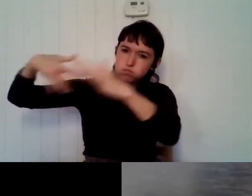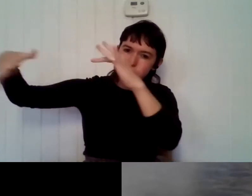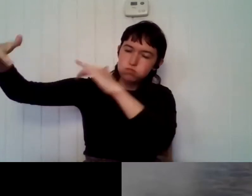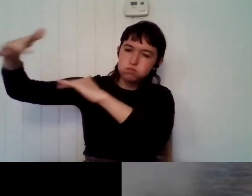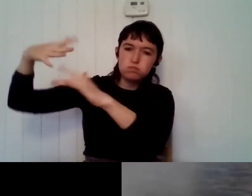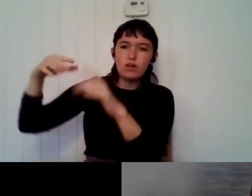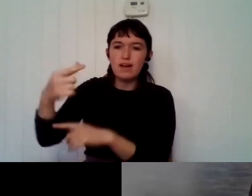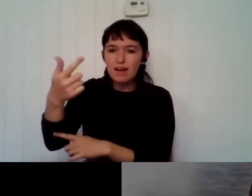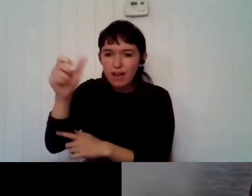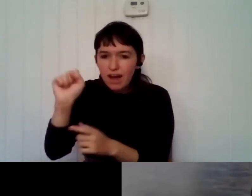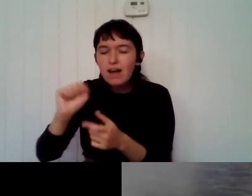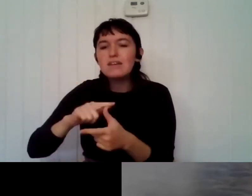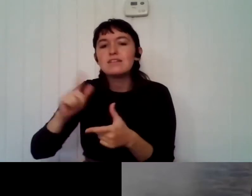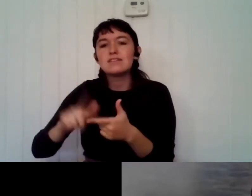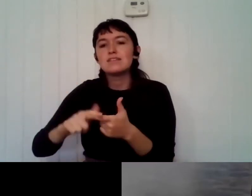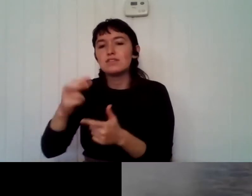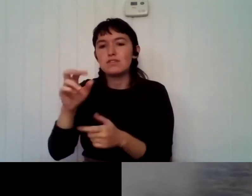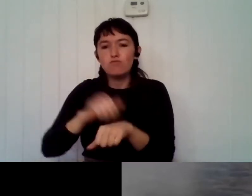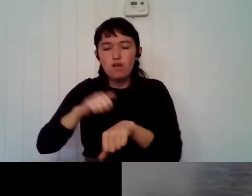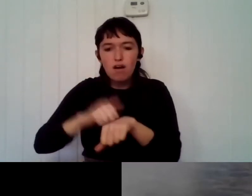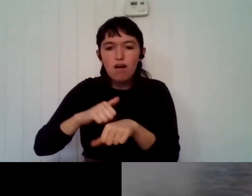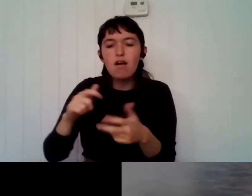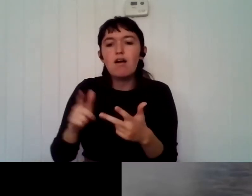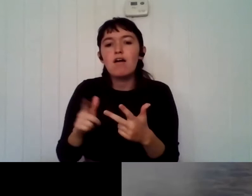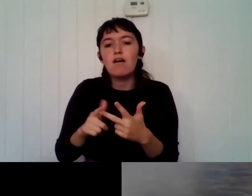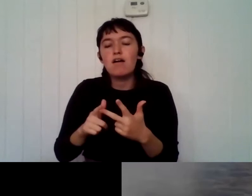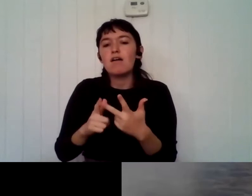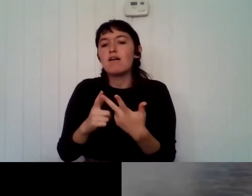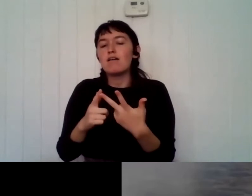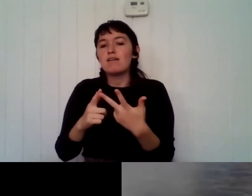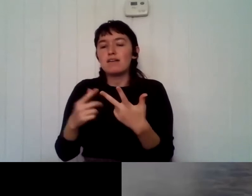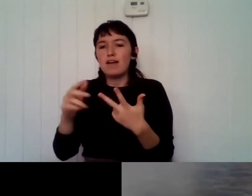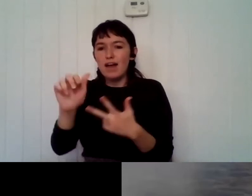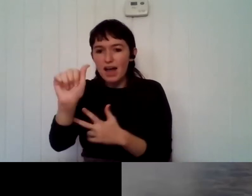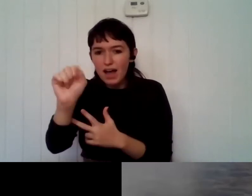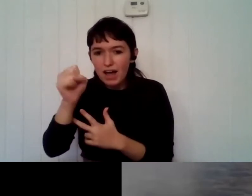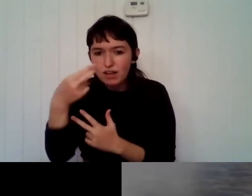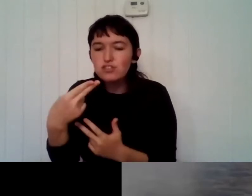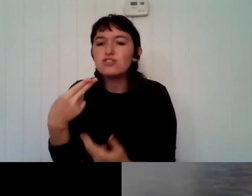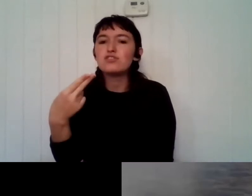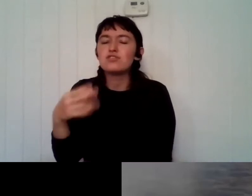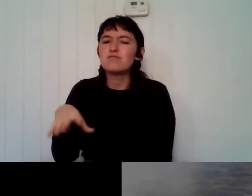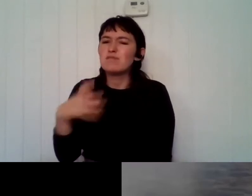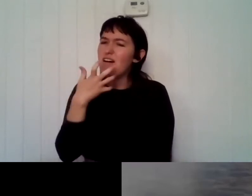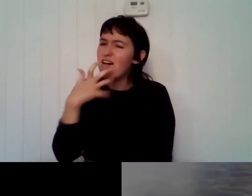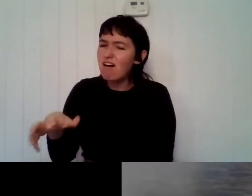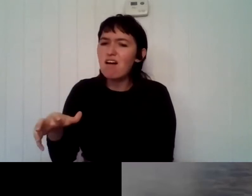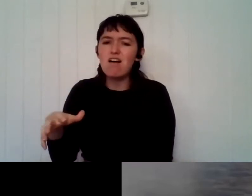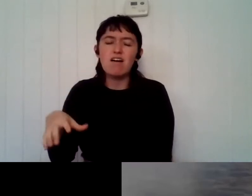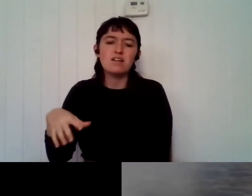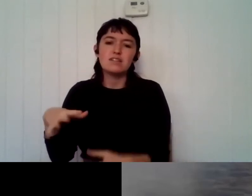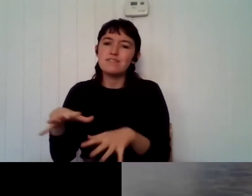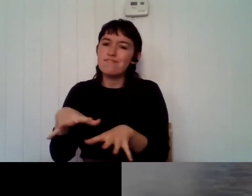and rock. They are basically landslides of really, really hot vapor and rock. And they go faster